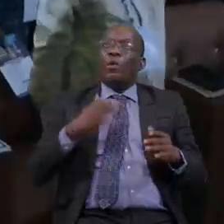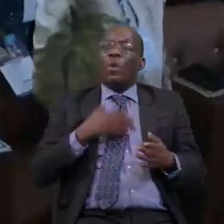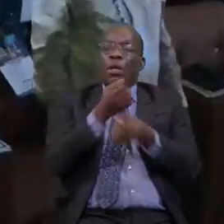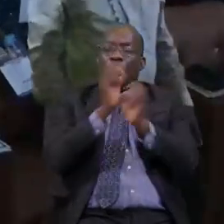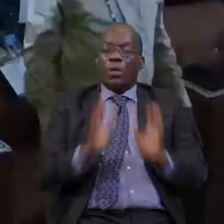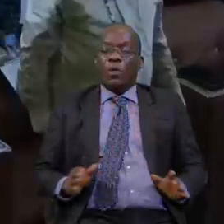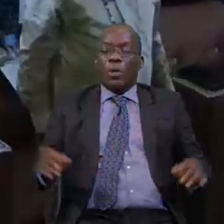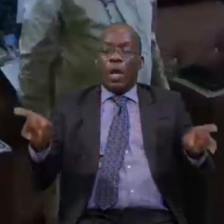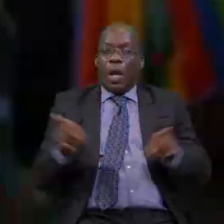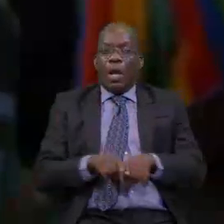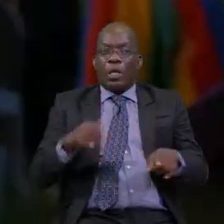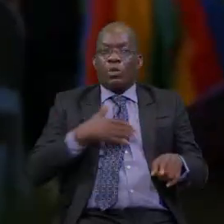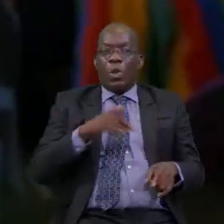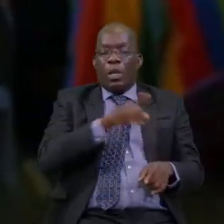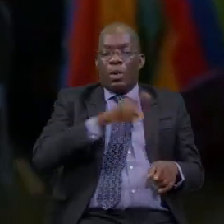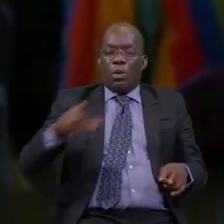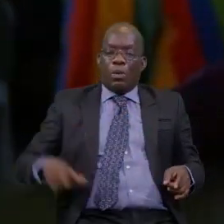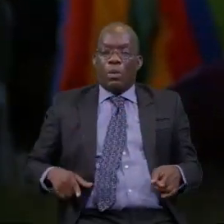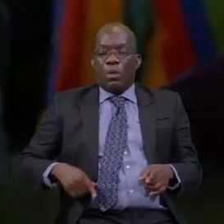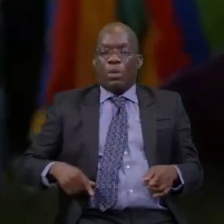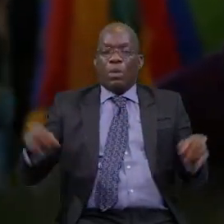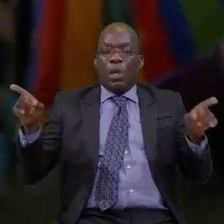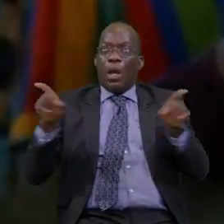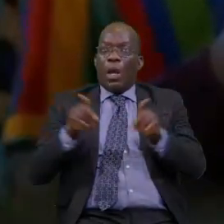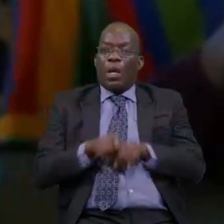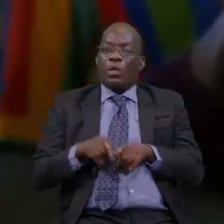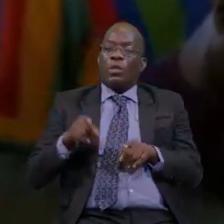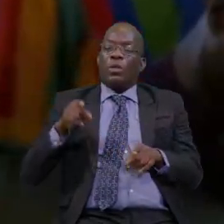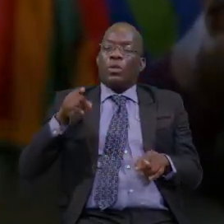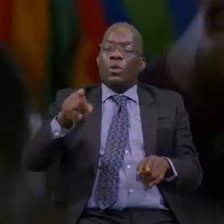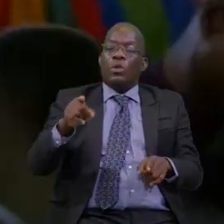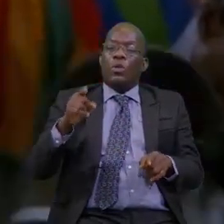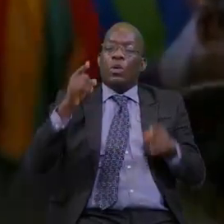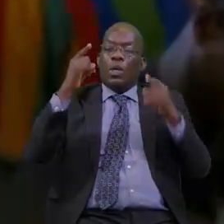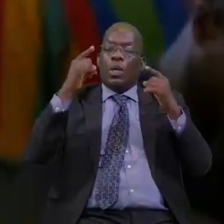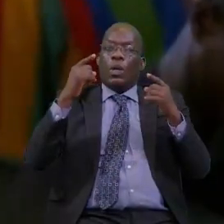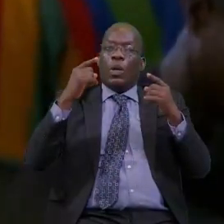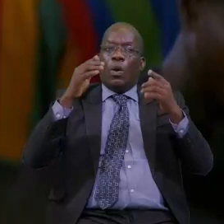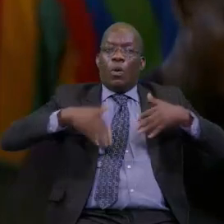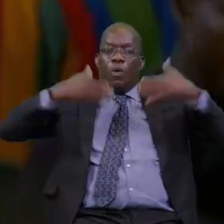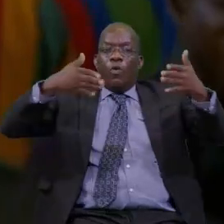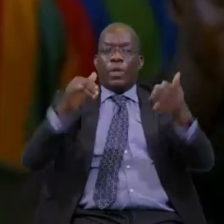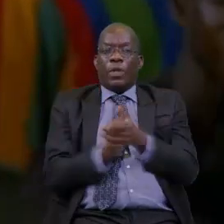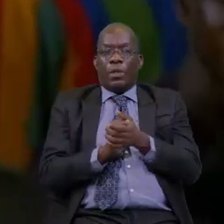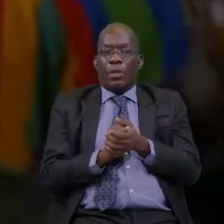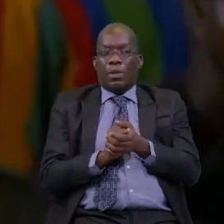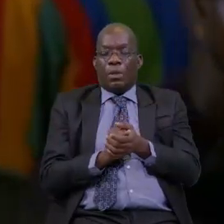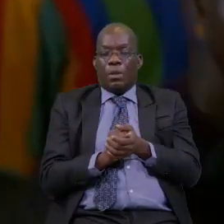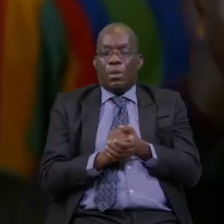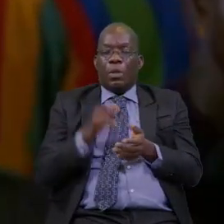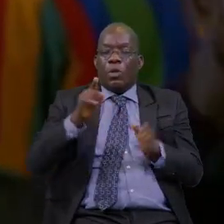my Lord. And as you pronounce that, you accept